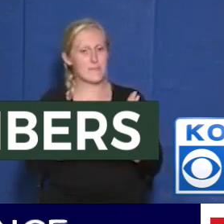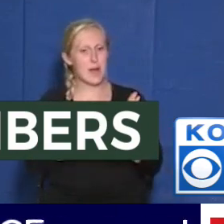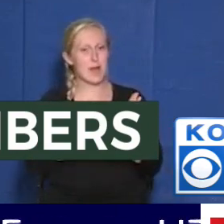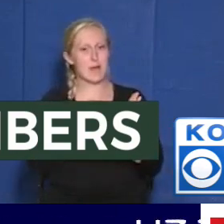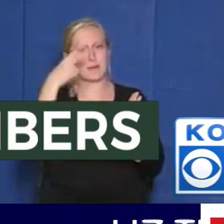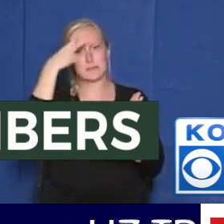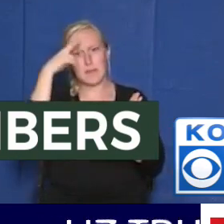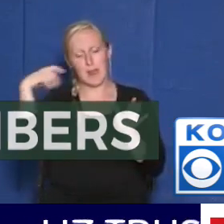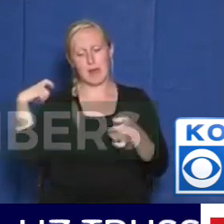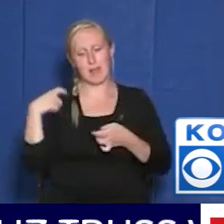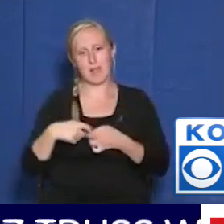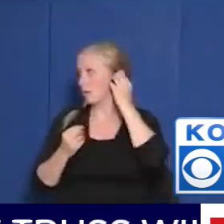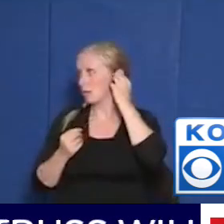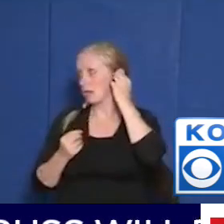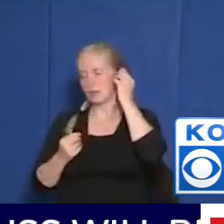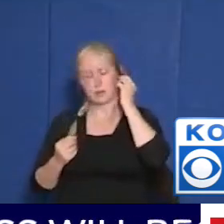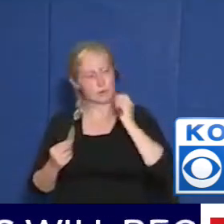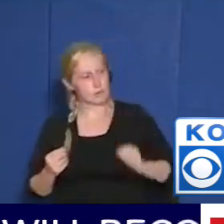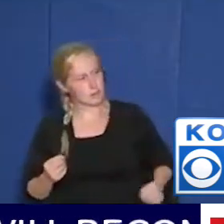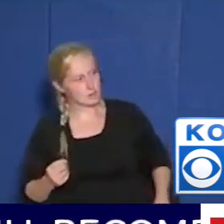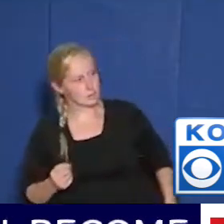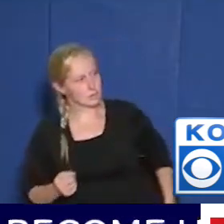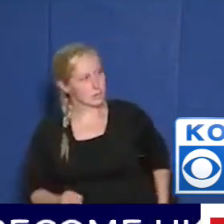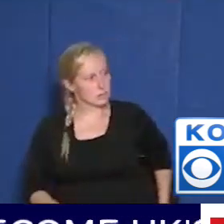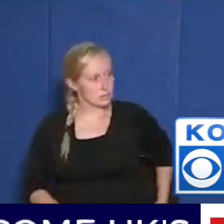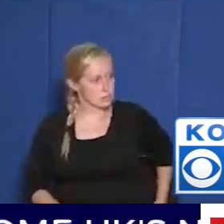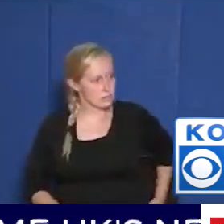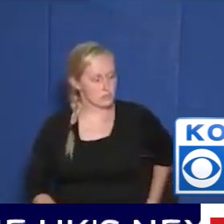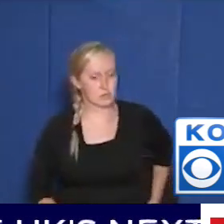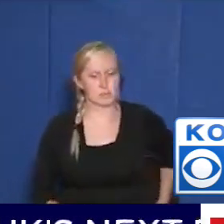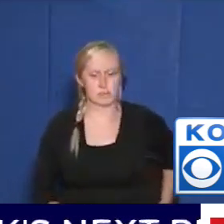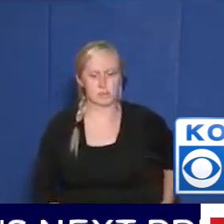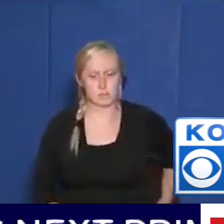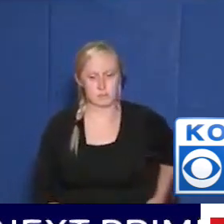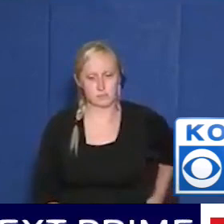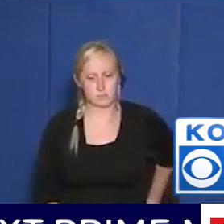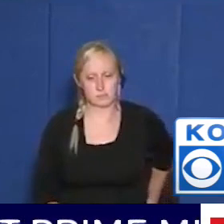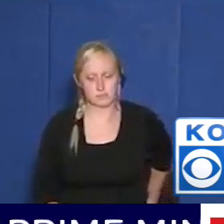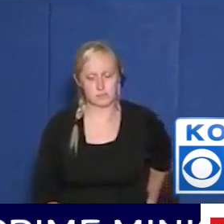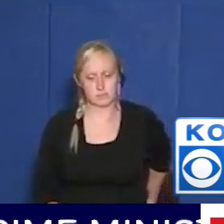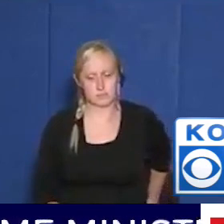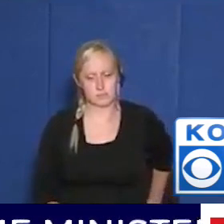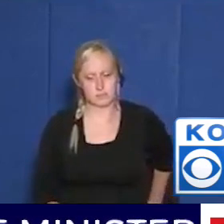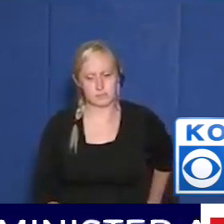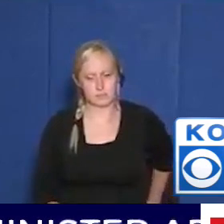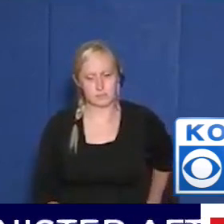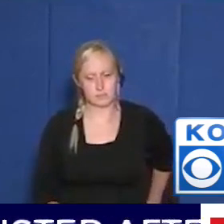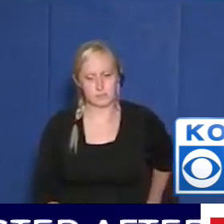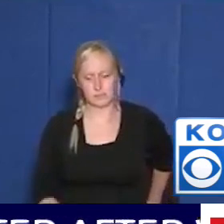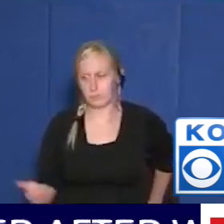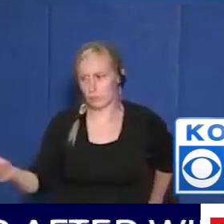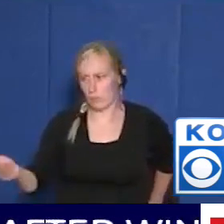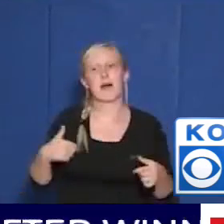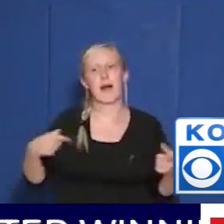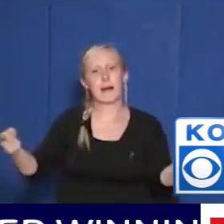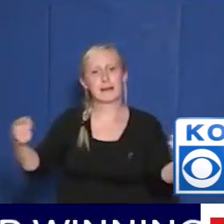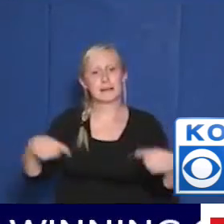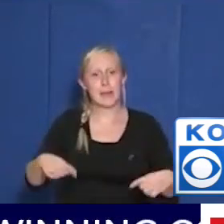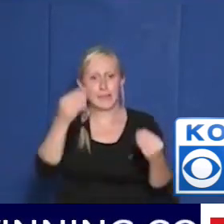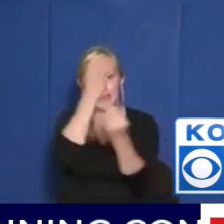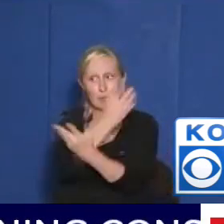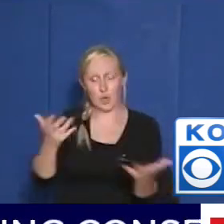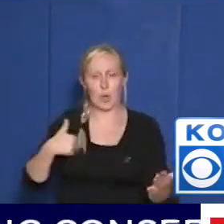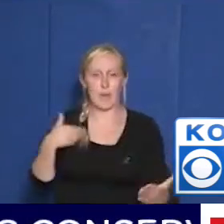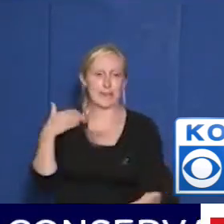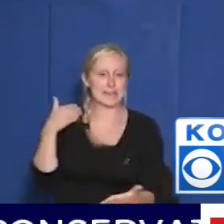Avila, and Karina Guzman Ortiz. They cite votes in favor of prohibiting concealed carry by visitors on school grounds among the reasons. The